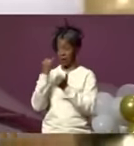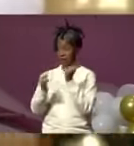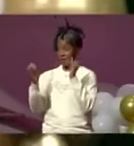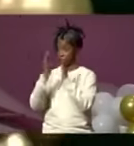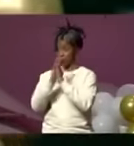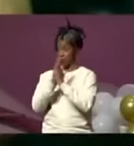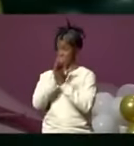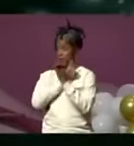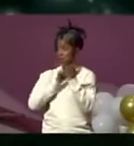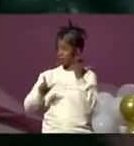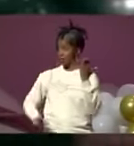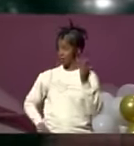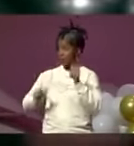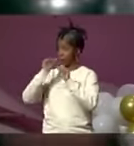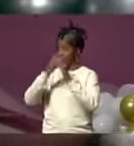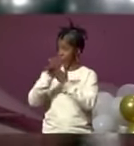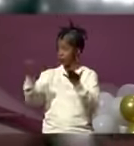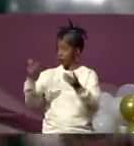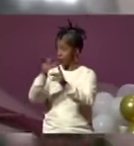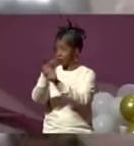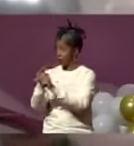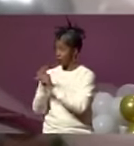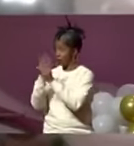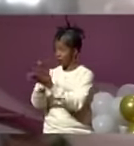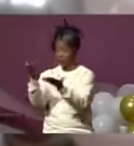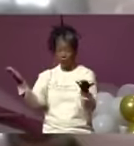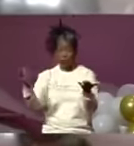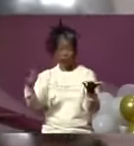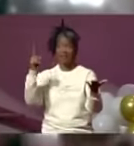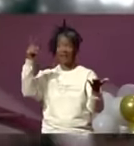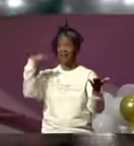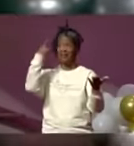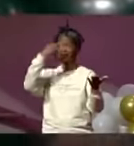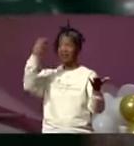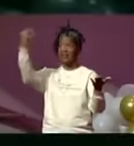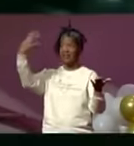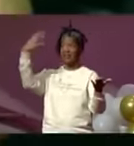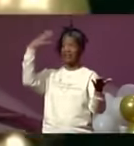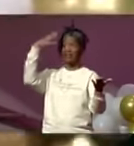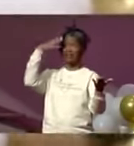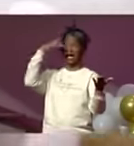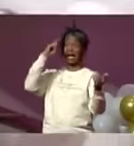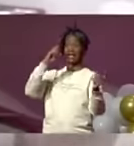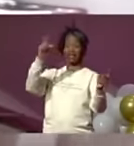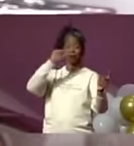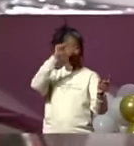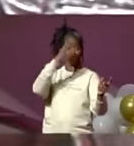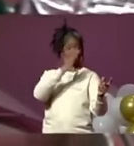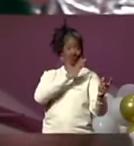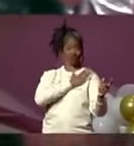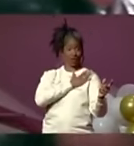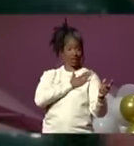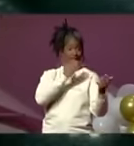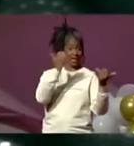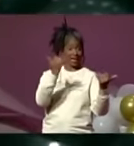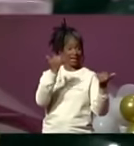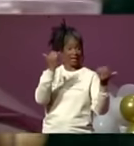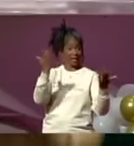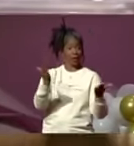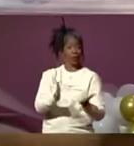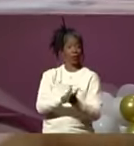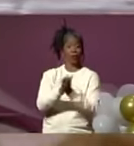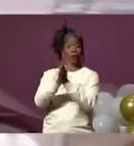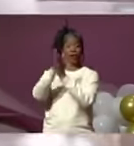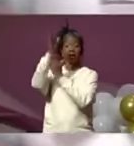Lord bless you. The Lord keep you. The Lord cause God's face to shine on you and be gracious unto you. The Lord lift up the light of